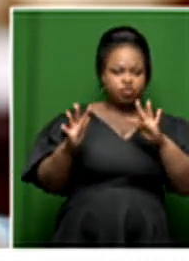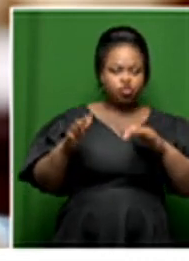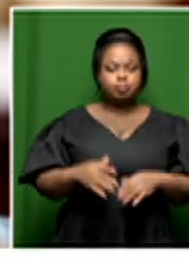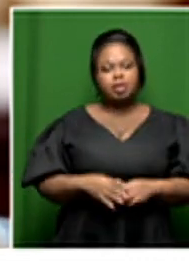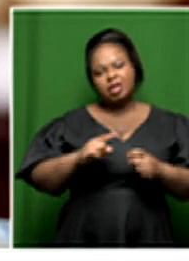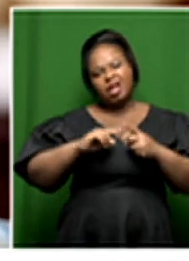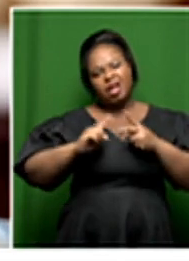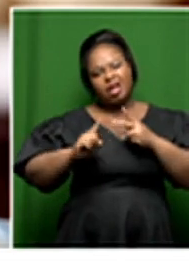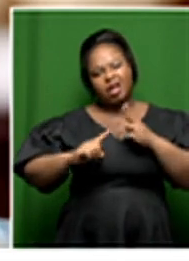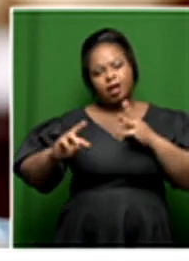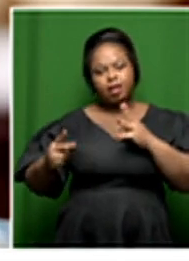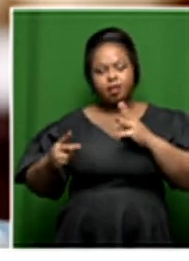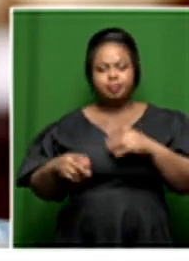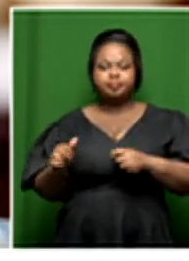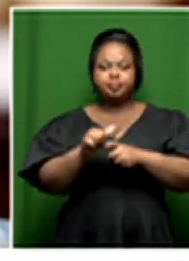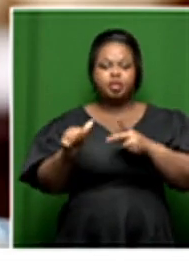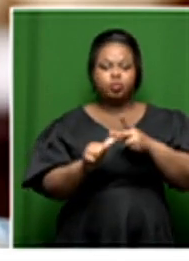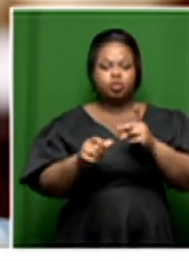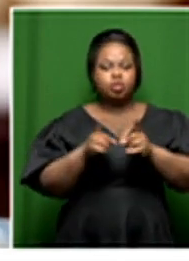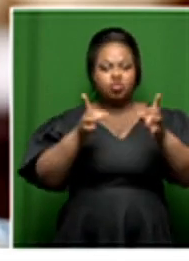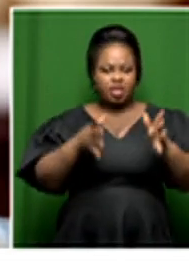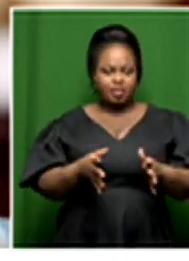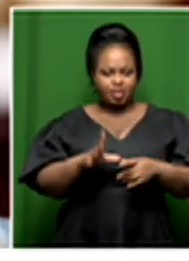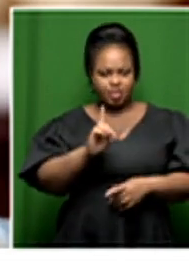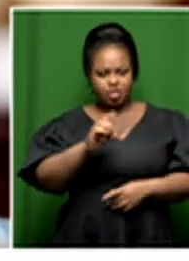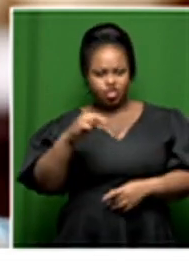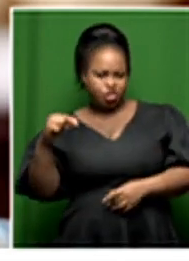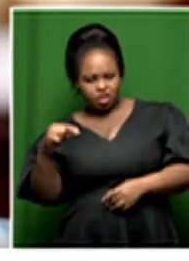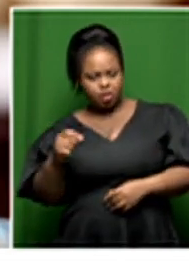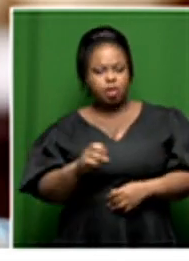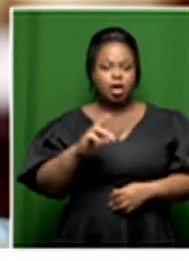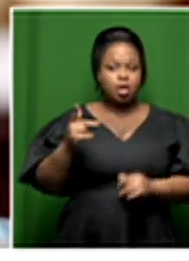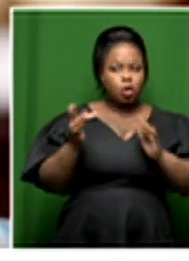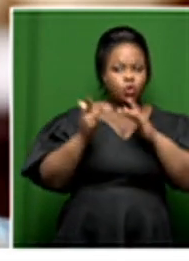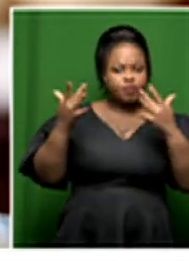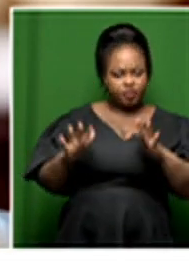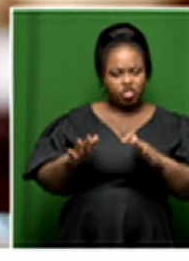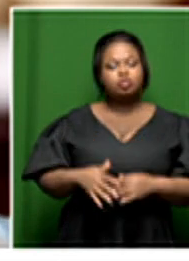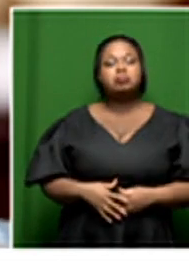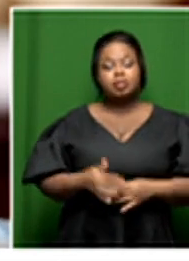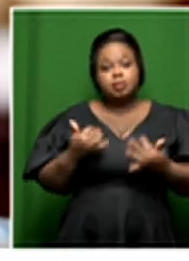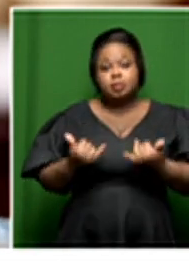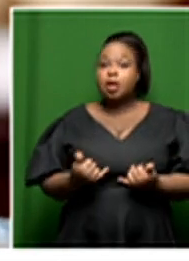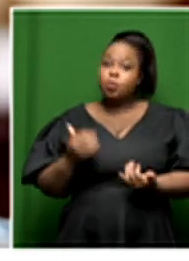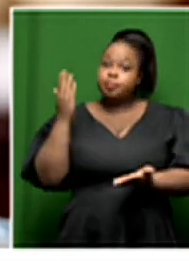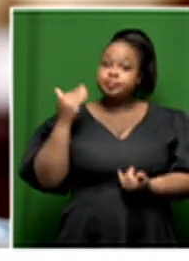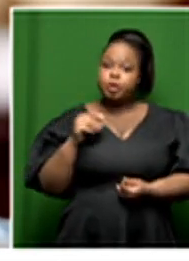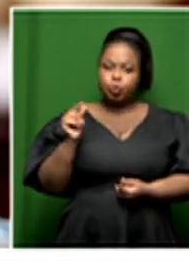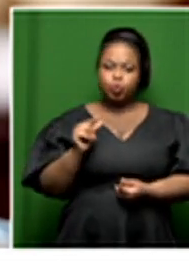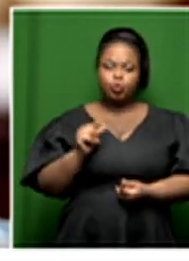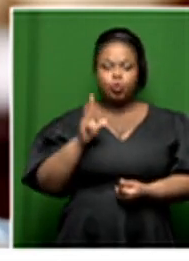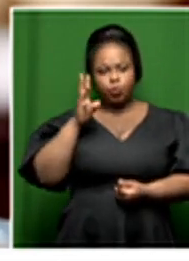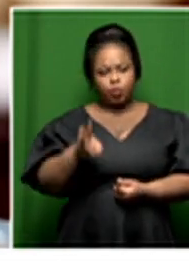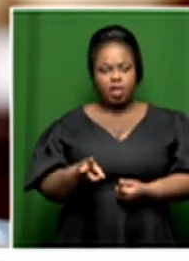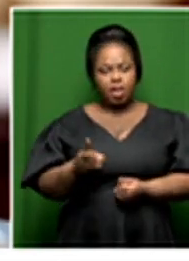quite a few deputy directors general. And we are looking to very soon